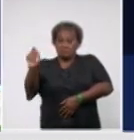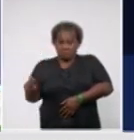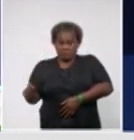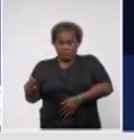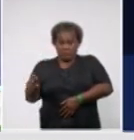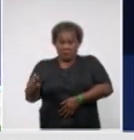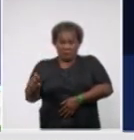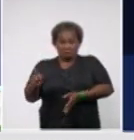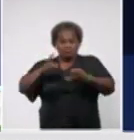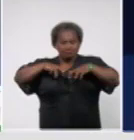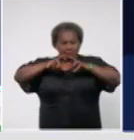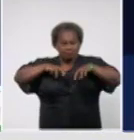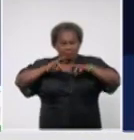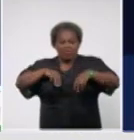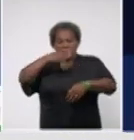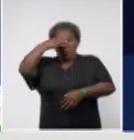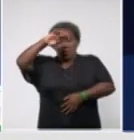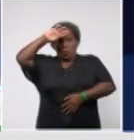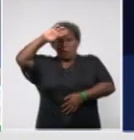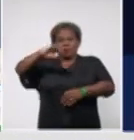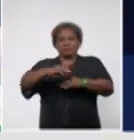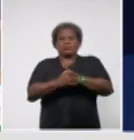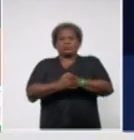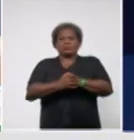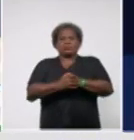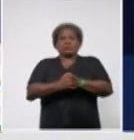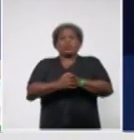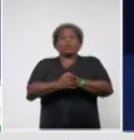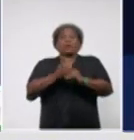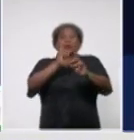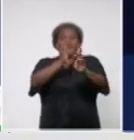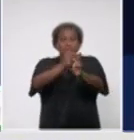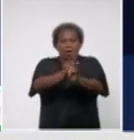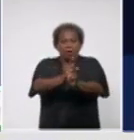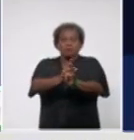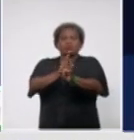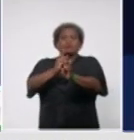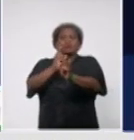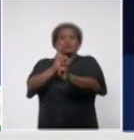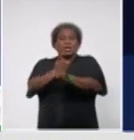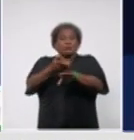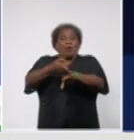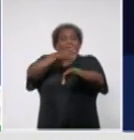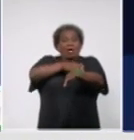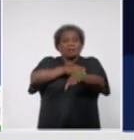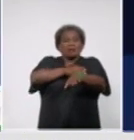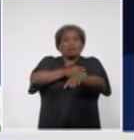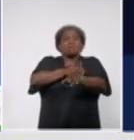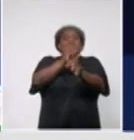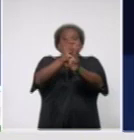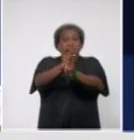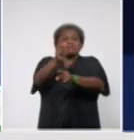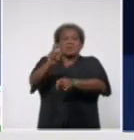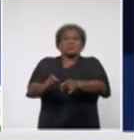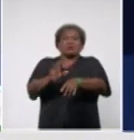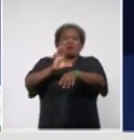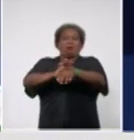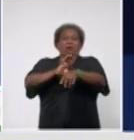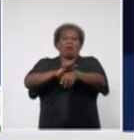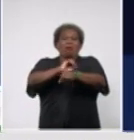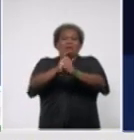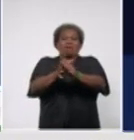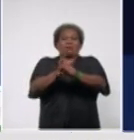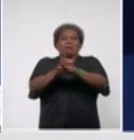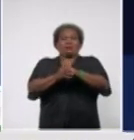with someone who had previously tested positive for the virus. Many such patients are already in hospital when they are tested